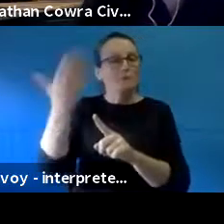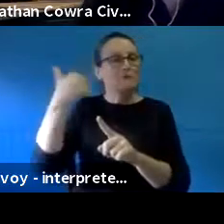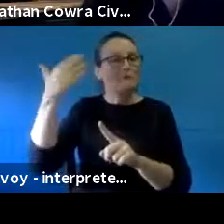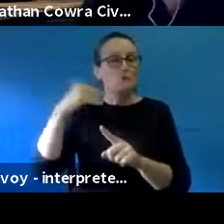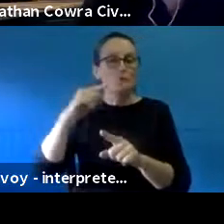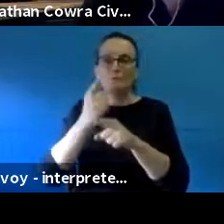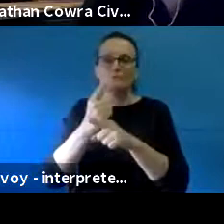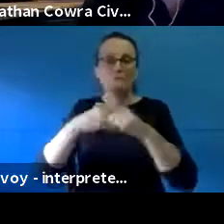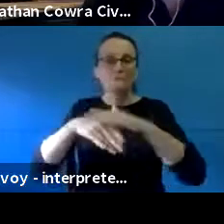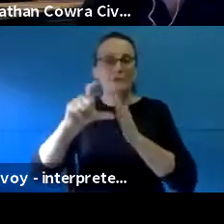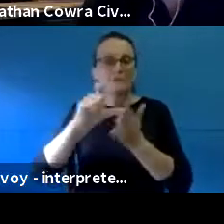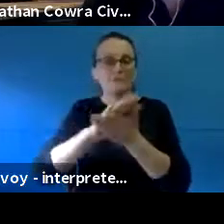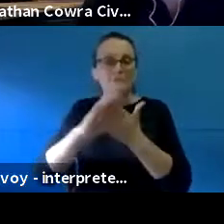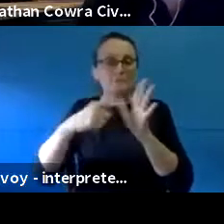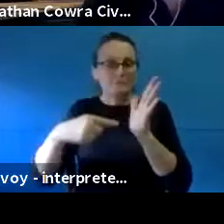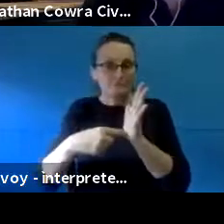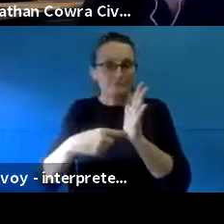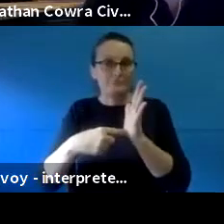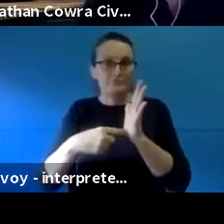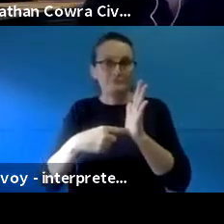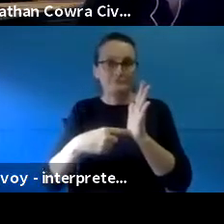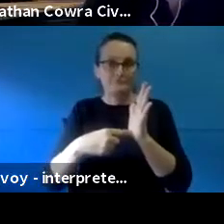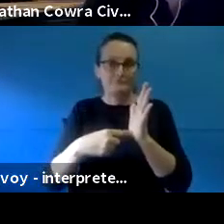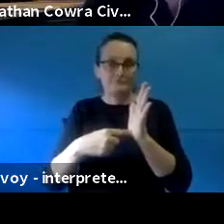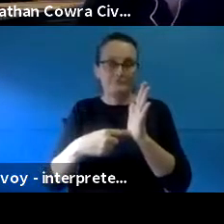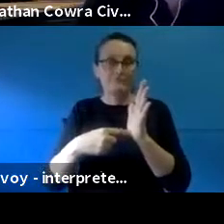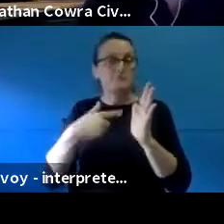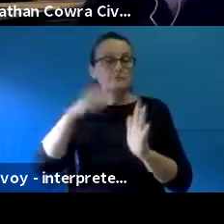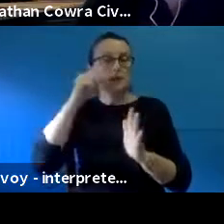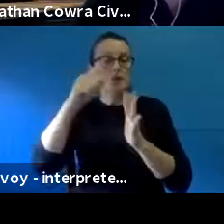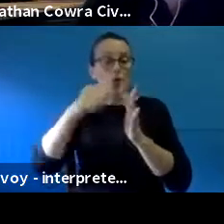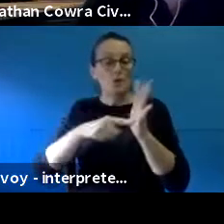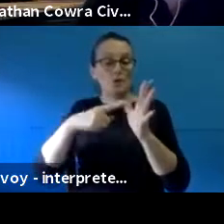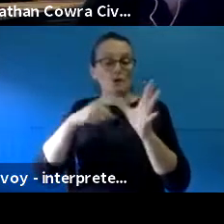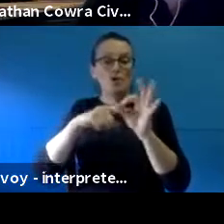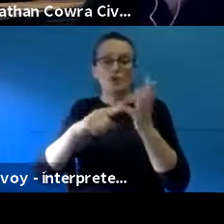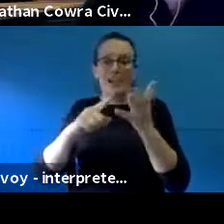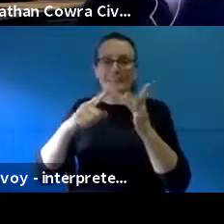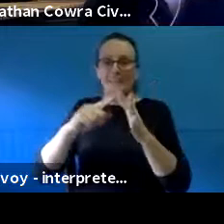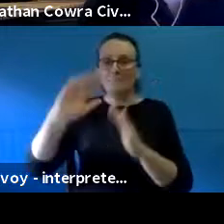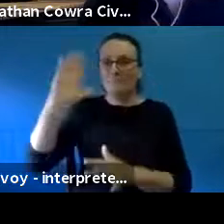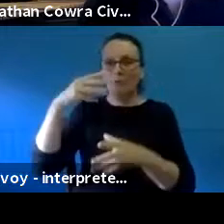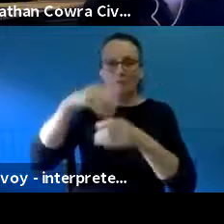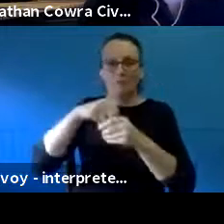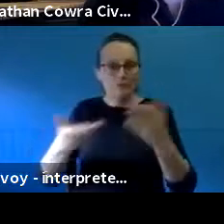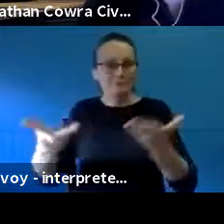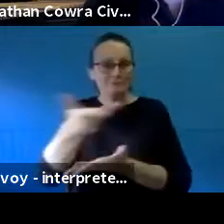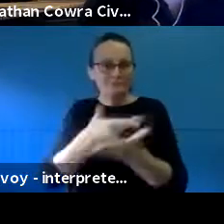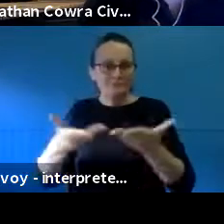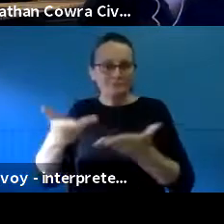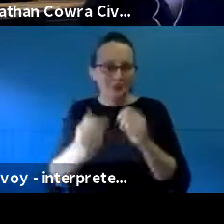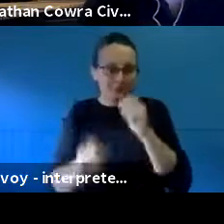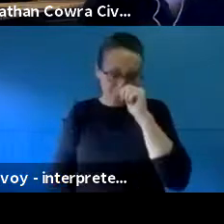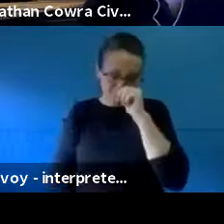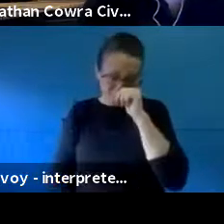chat. And I know, Jackie, you were part of this conversation just a little bit earlier. Mm. It ties in with the concept